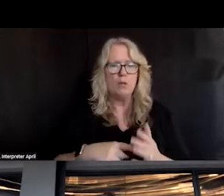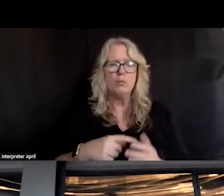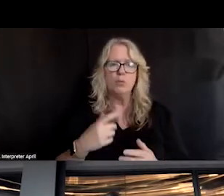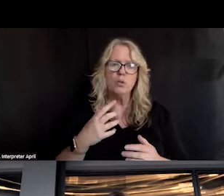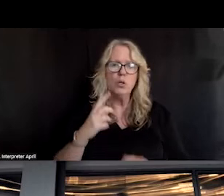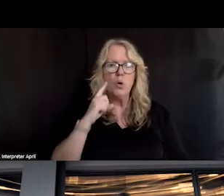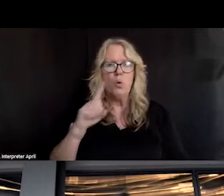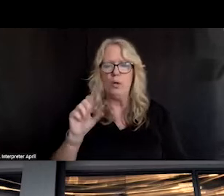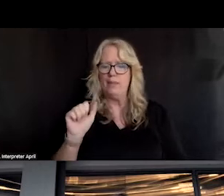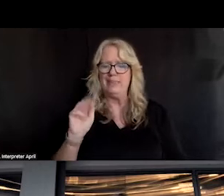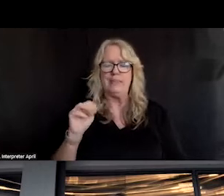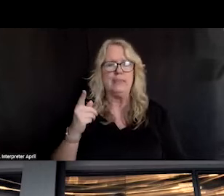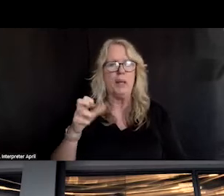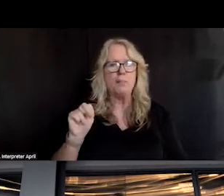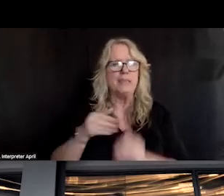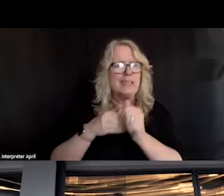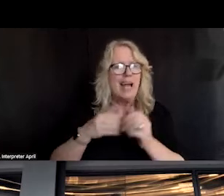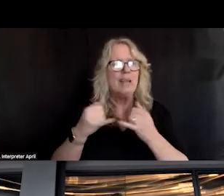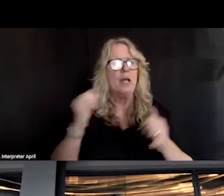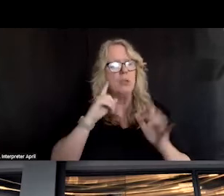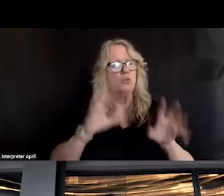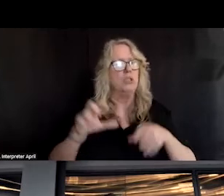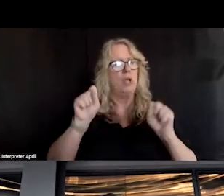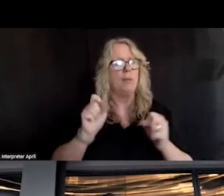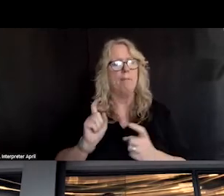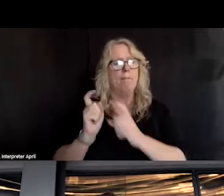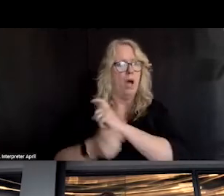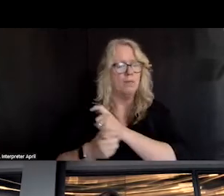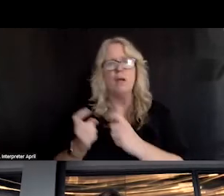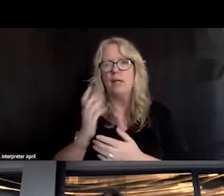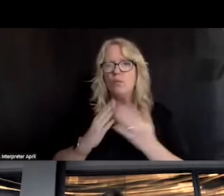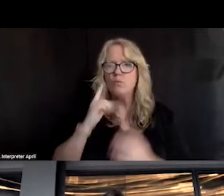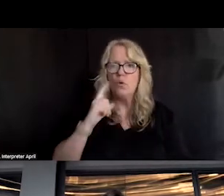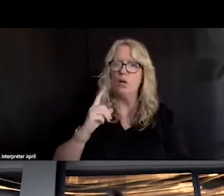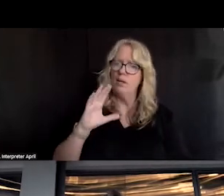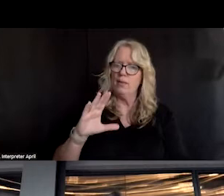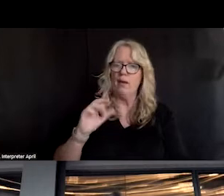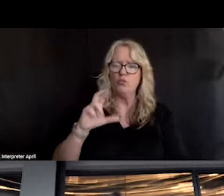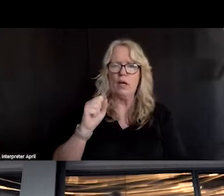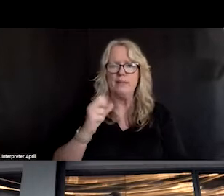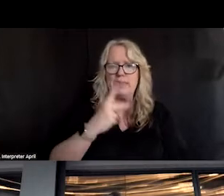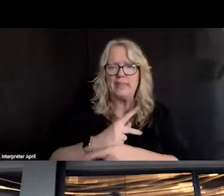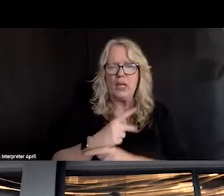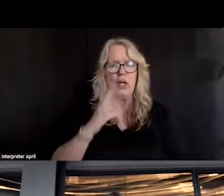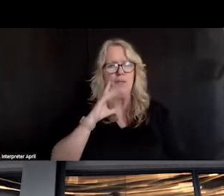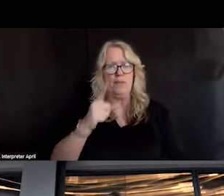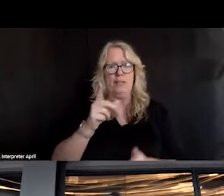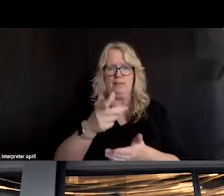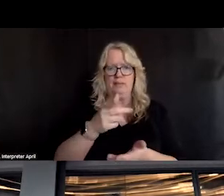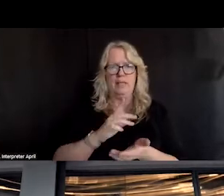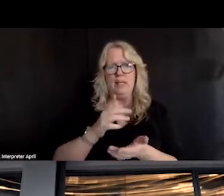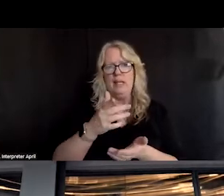Samhsa guideline model, could adopt a modified version of BH crisis care. And this calculator gives